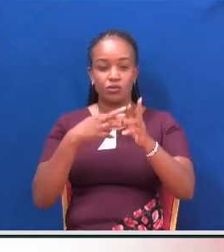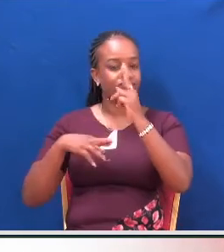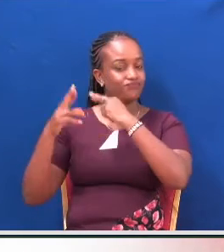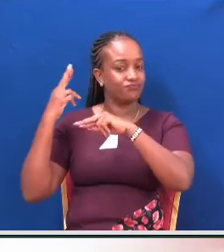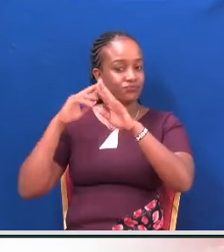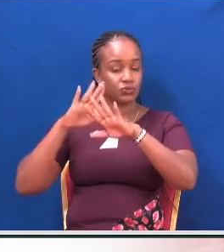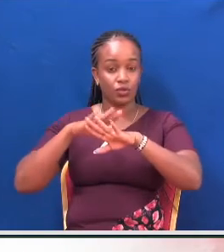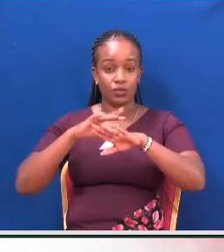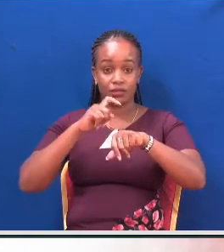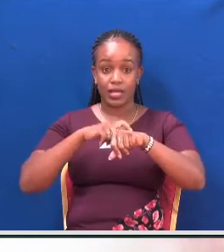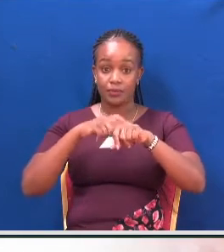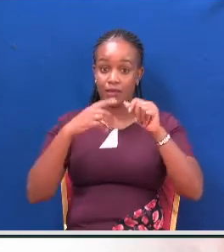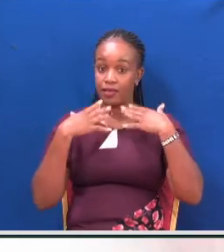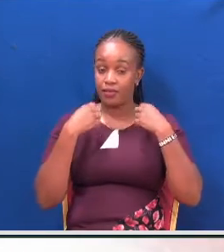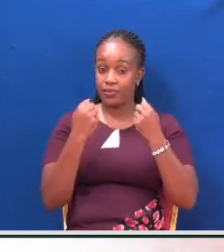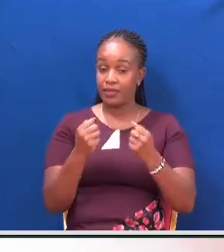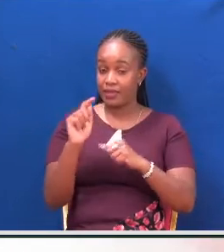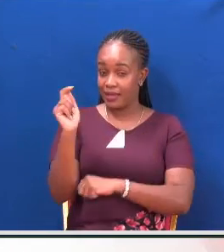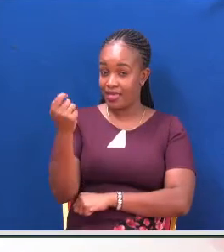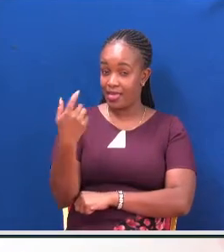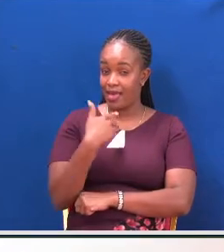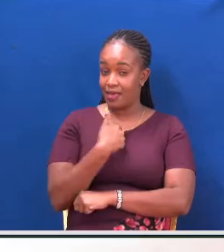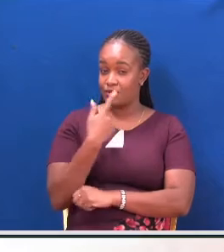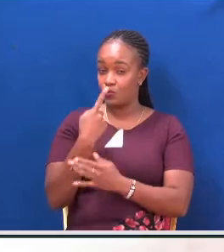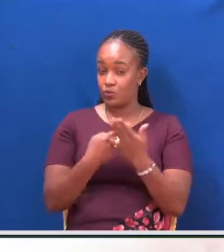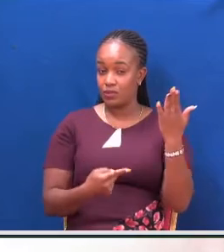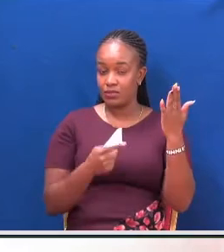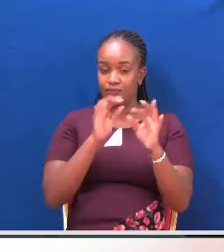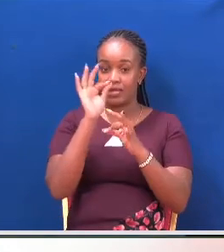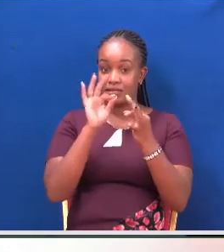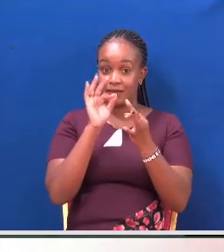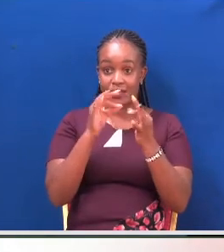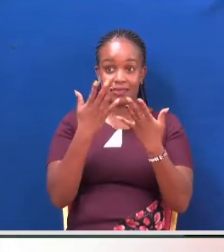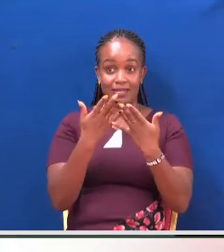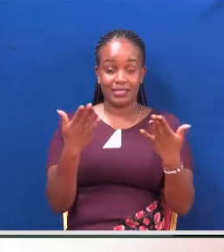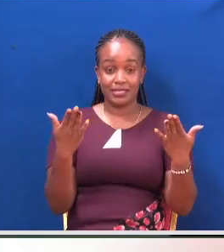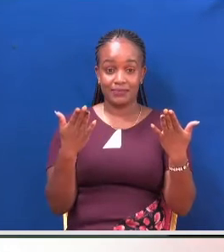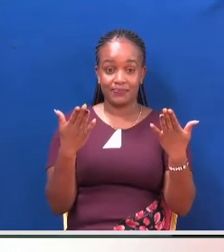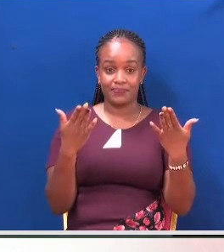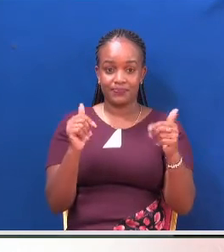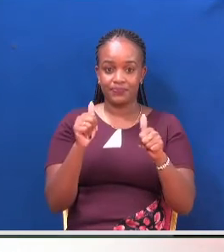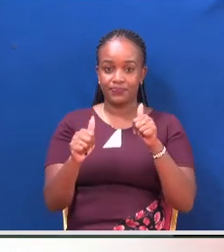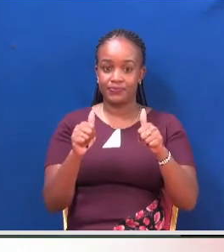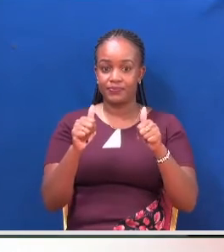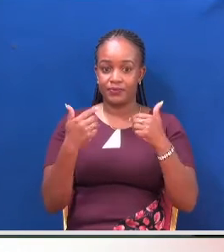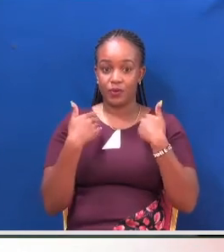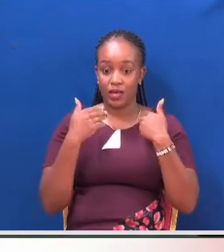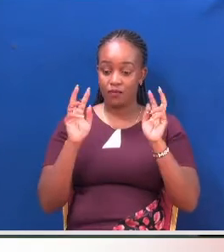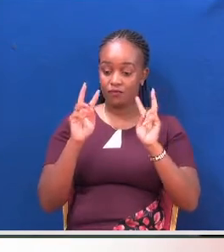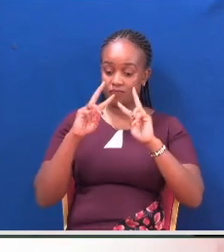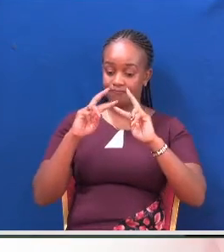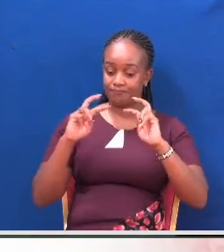comes to electronics manufacturing. Kenya has certain things that have made this to be the right time. We look at